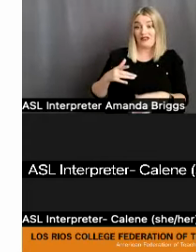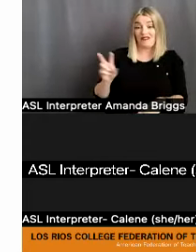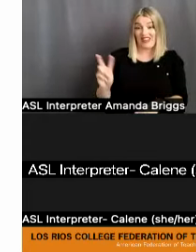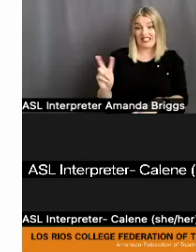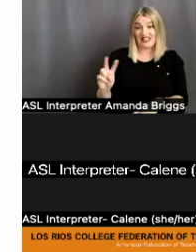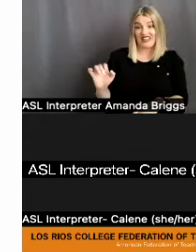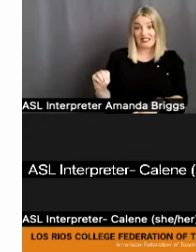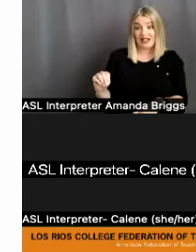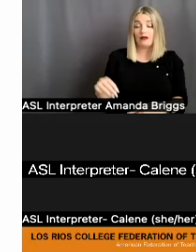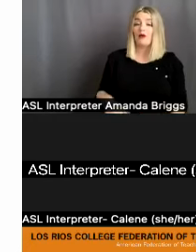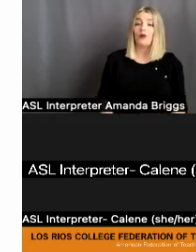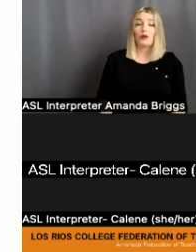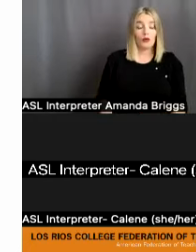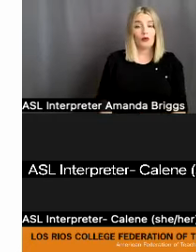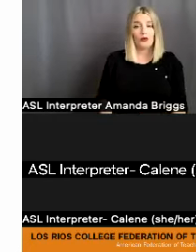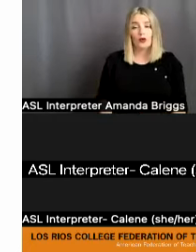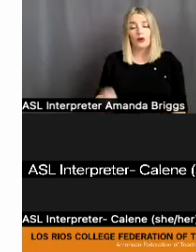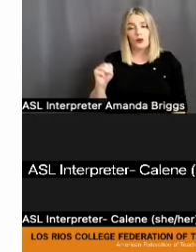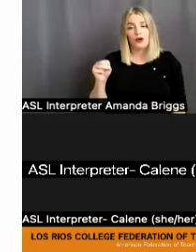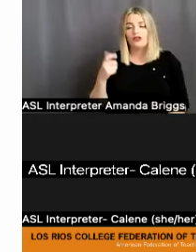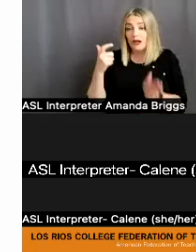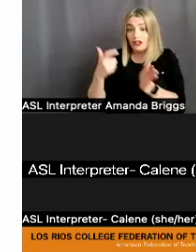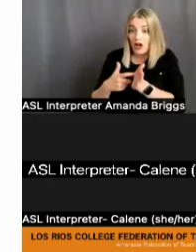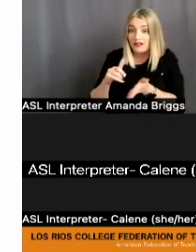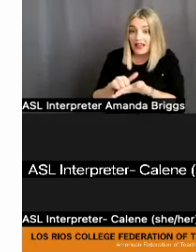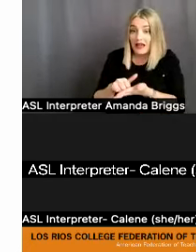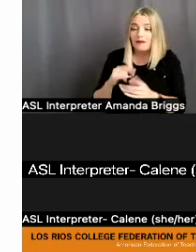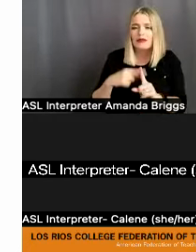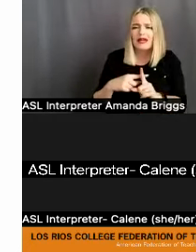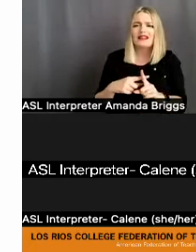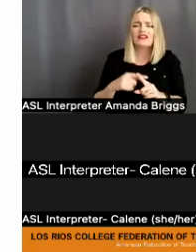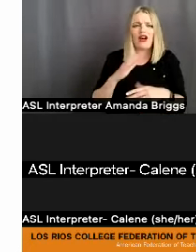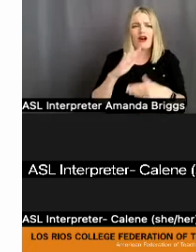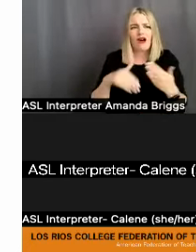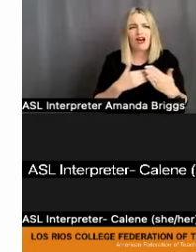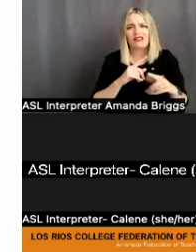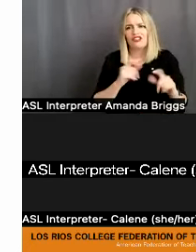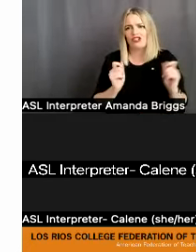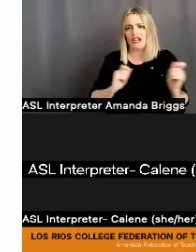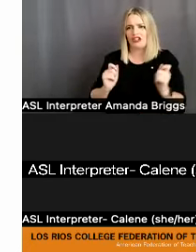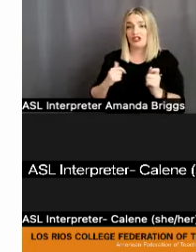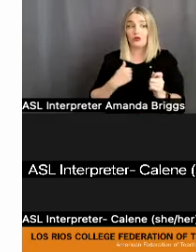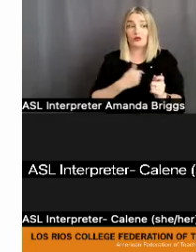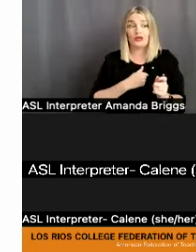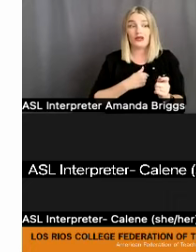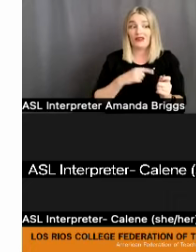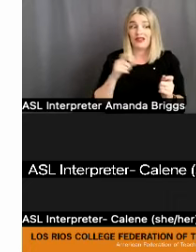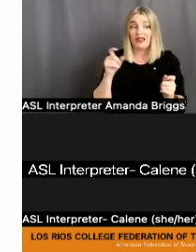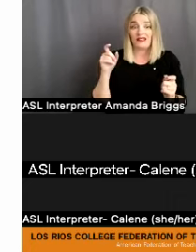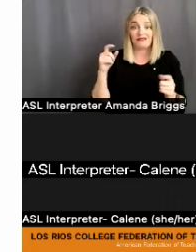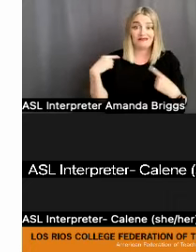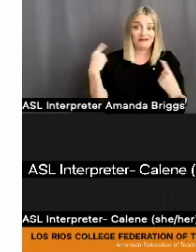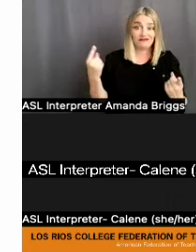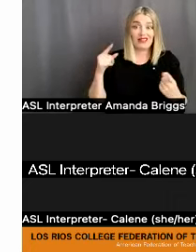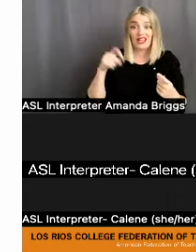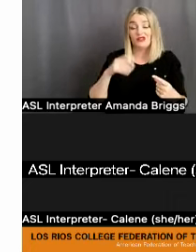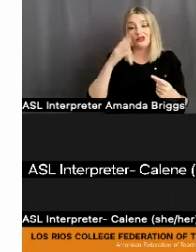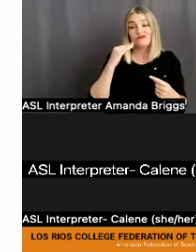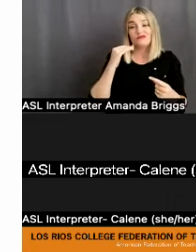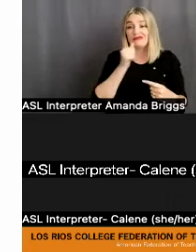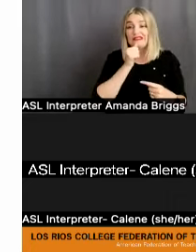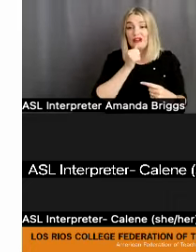us, in acknowledgement of that, and also acknowledging like all the changes that we've all had to endure during the